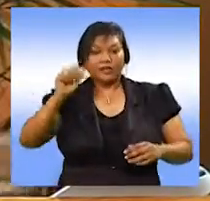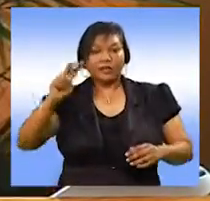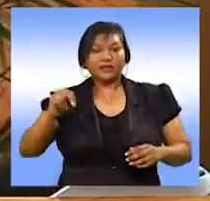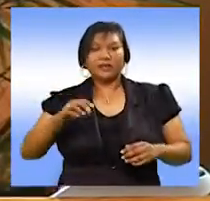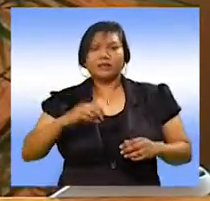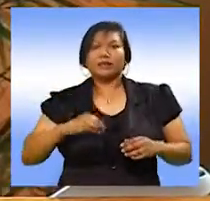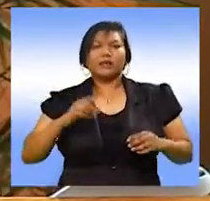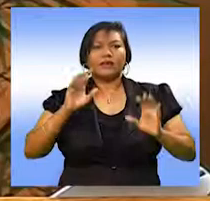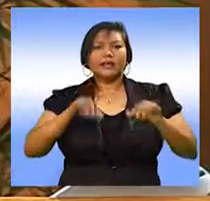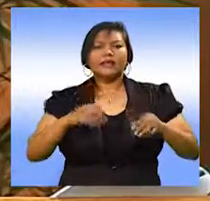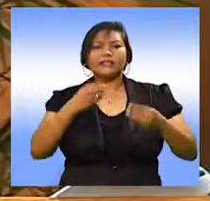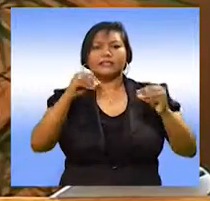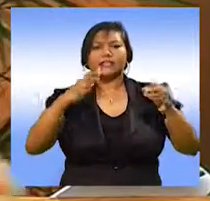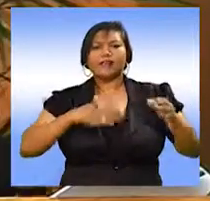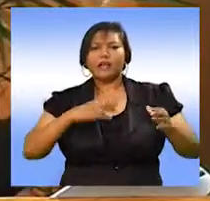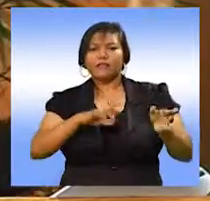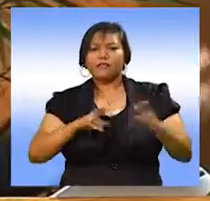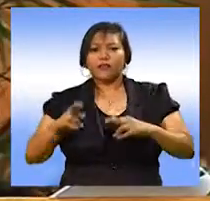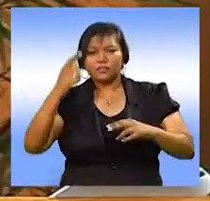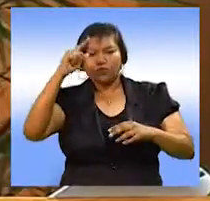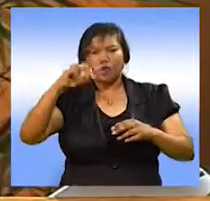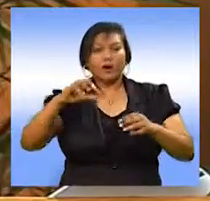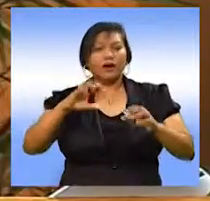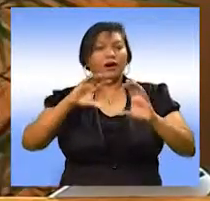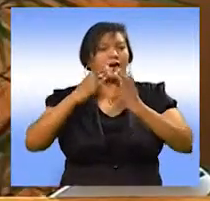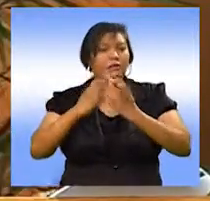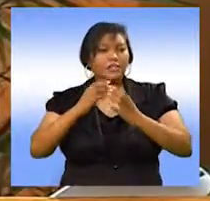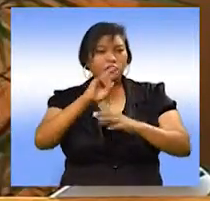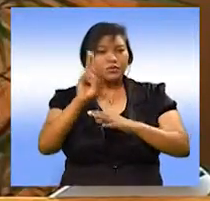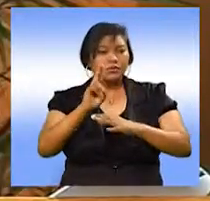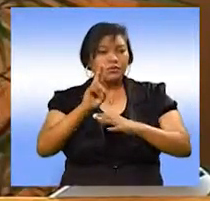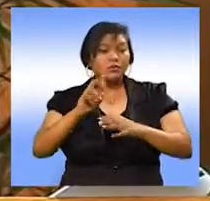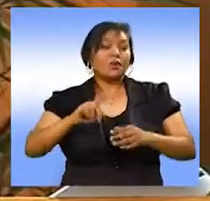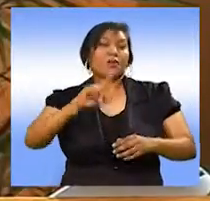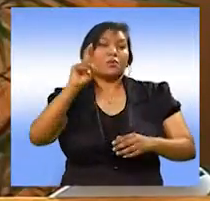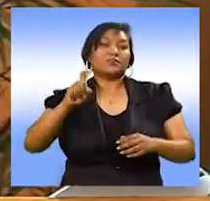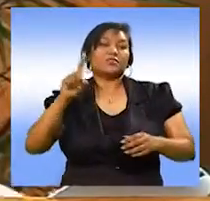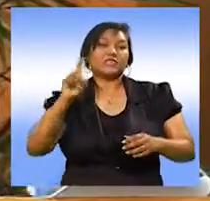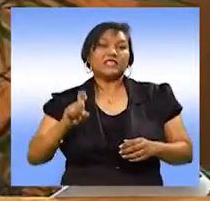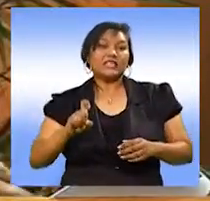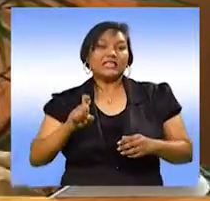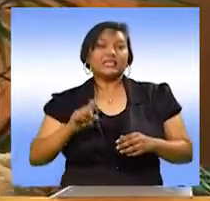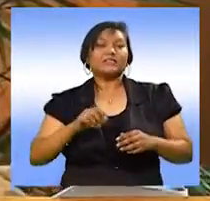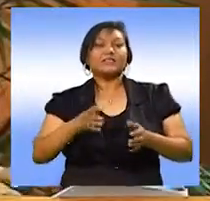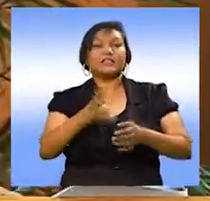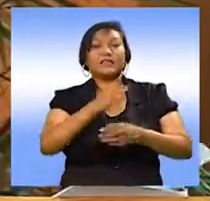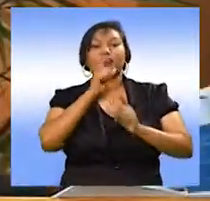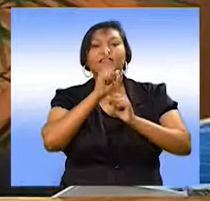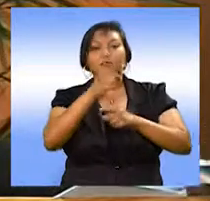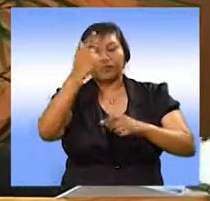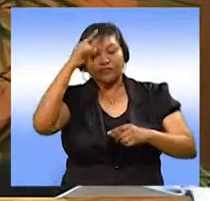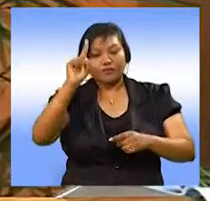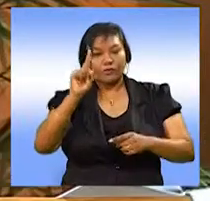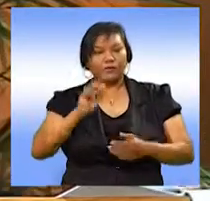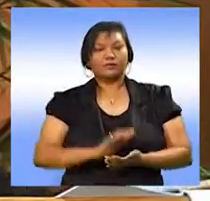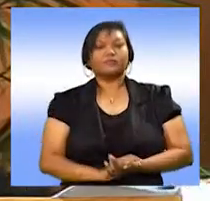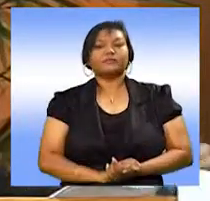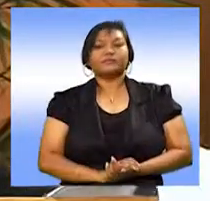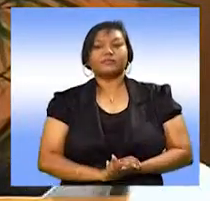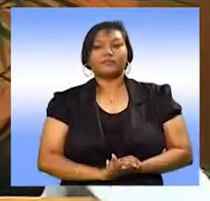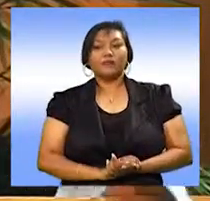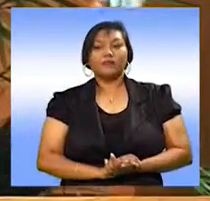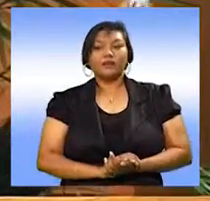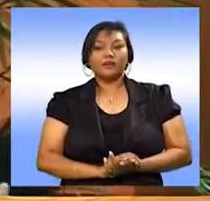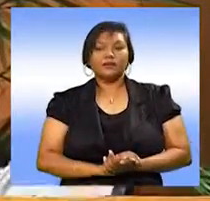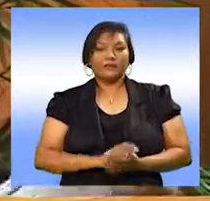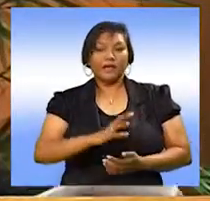section to a media entity? So these are still questions that we need to look at and we need answers for. I talked a little